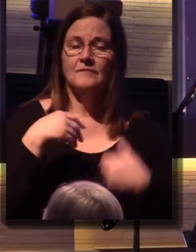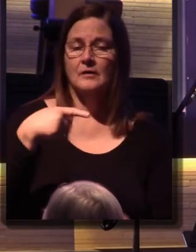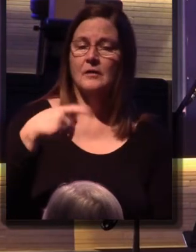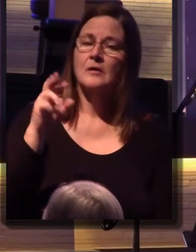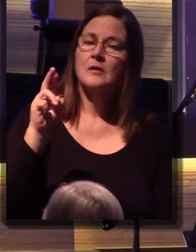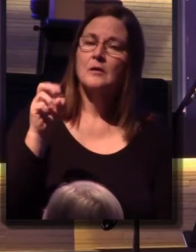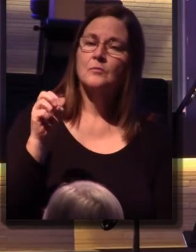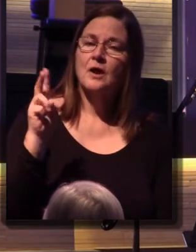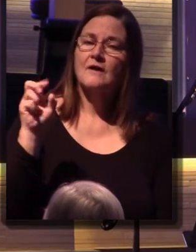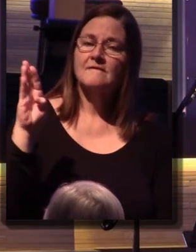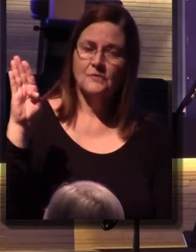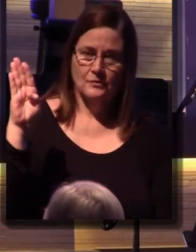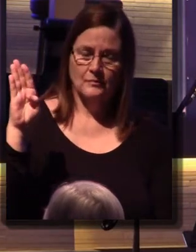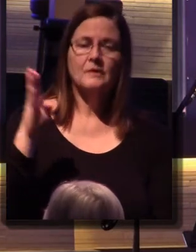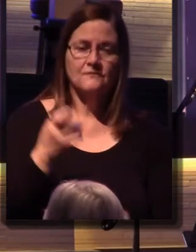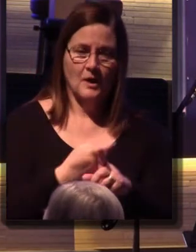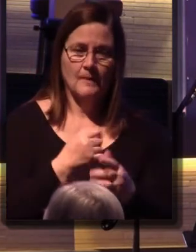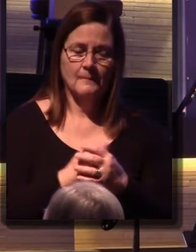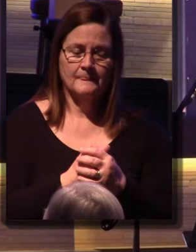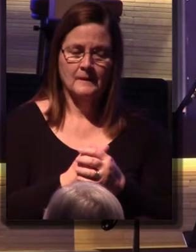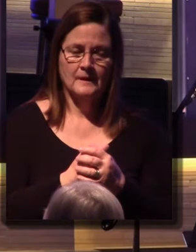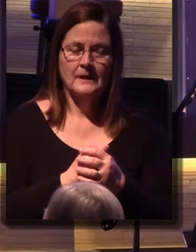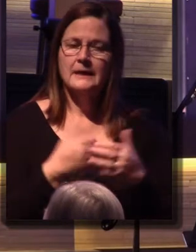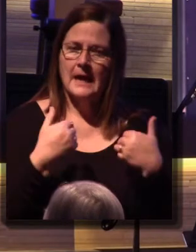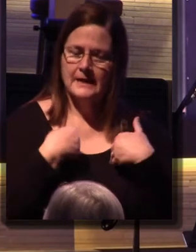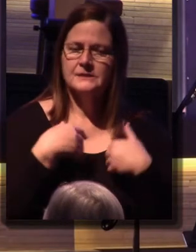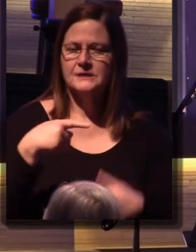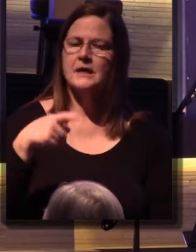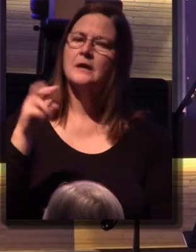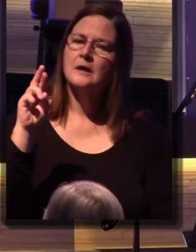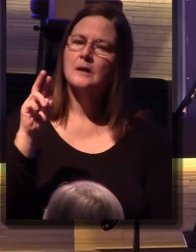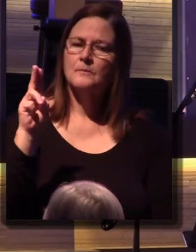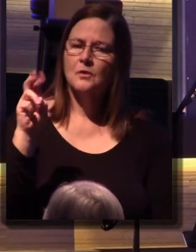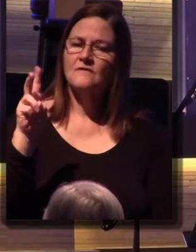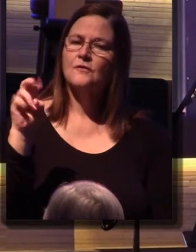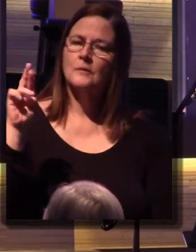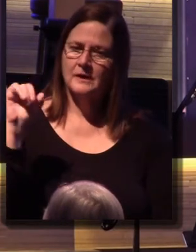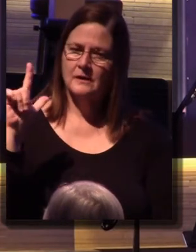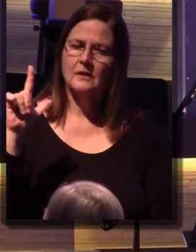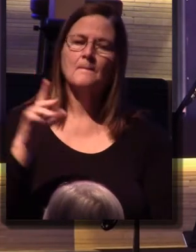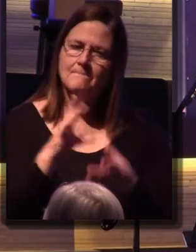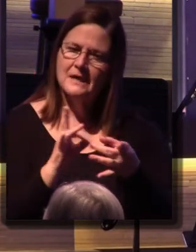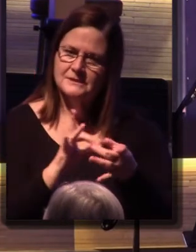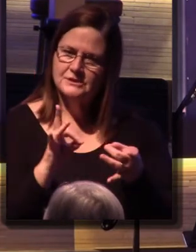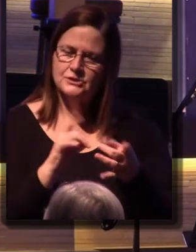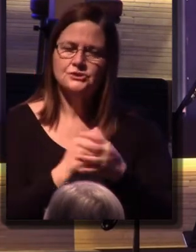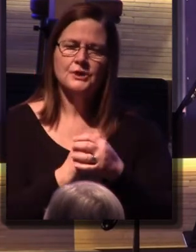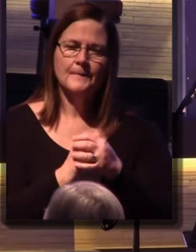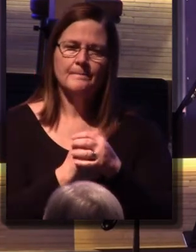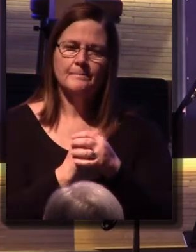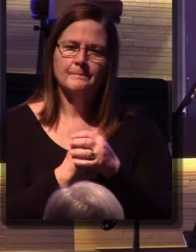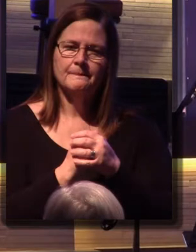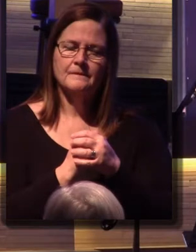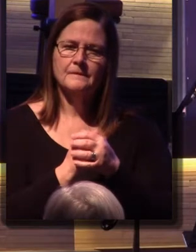proverb from. And so it's a proverbial song. In other words, it's got a proverbial message. There's something we're to learn from